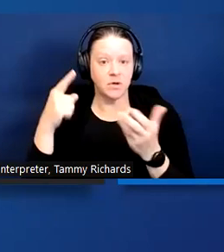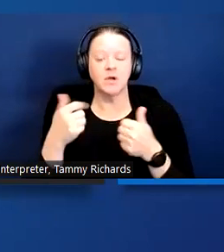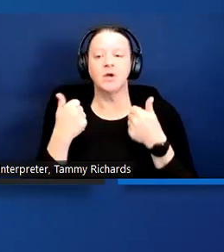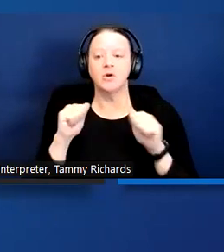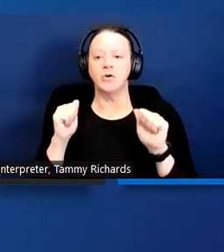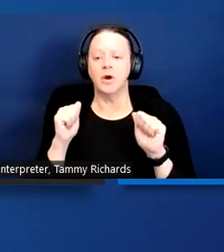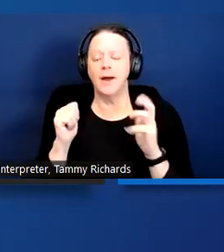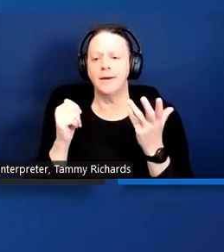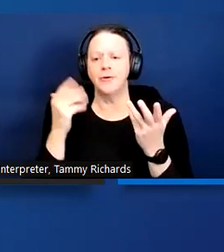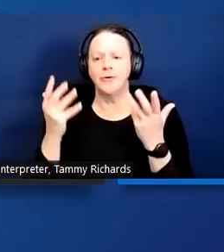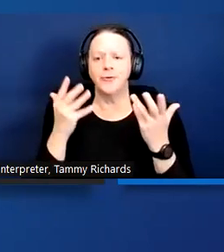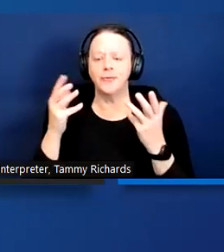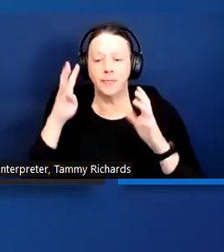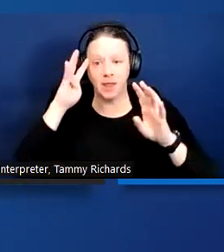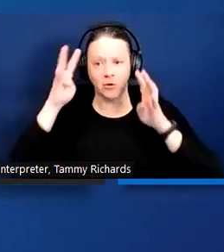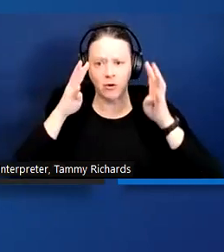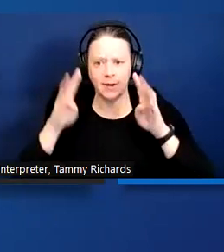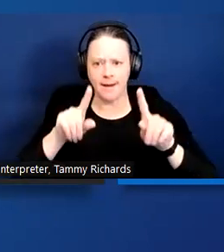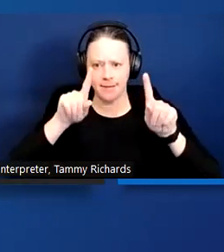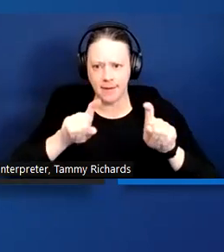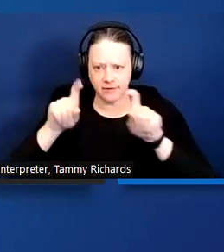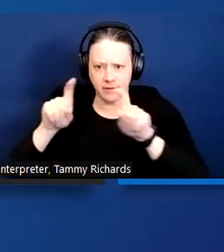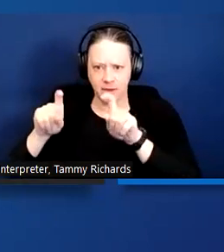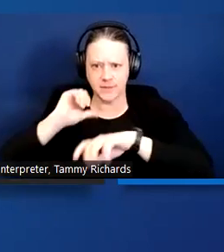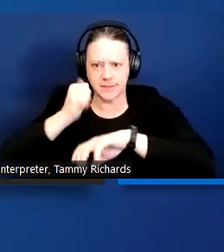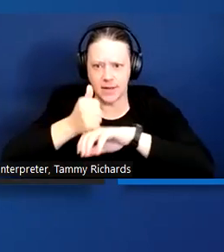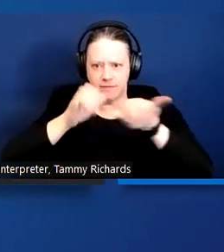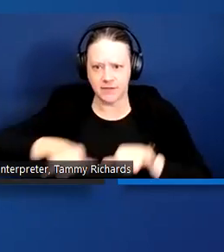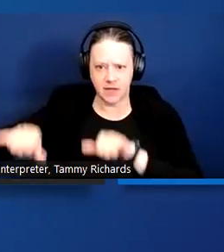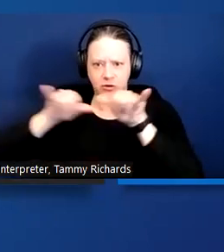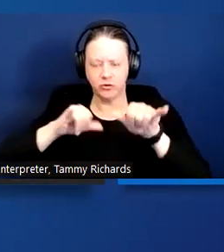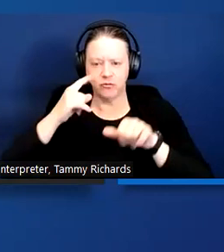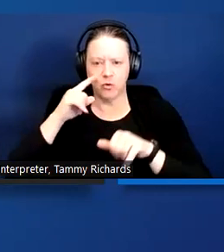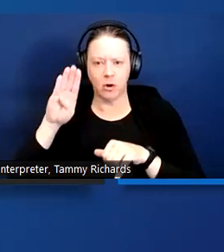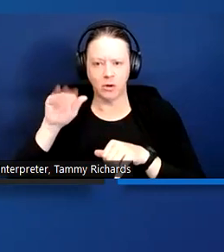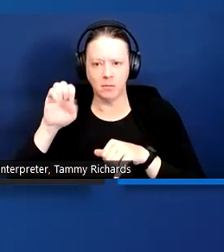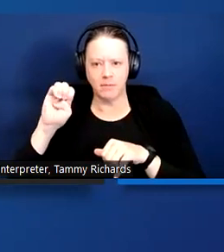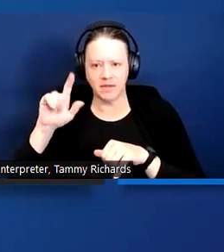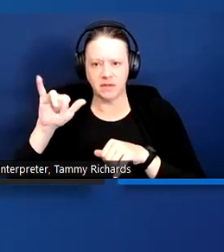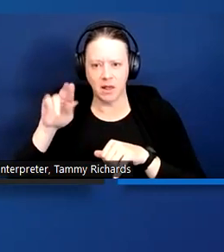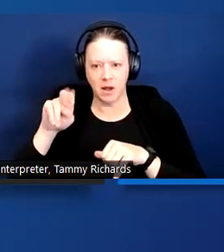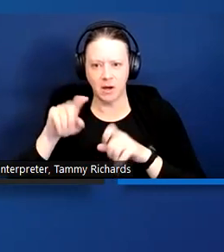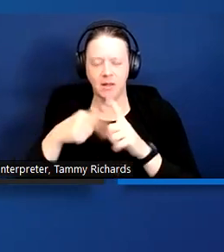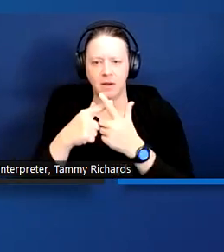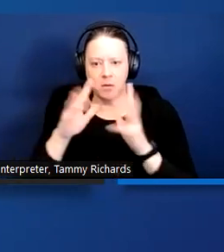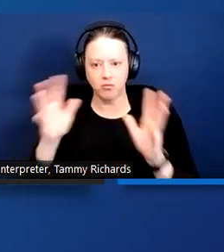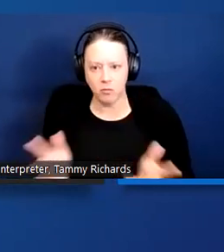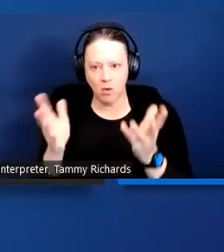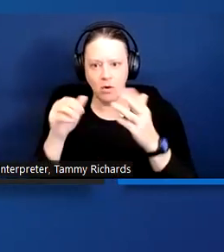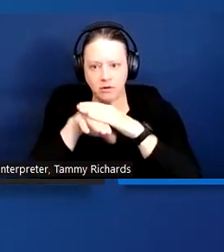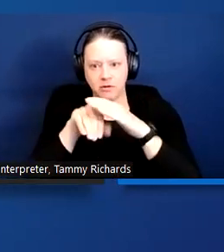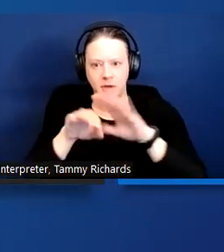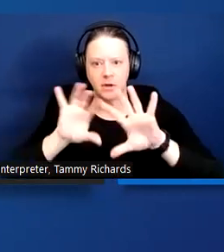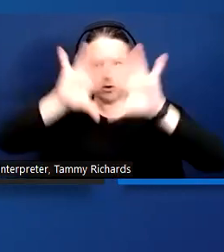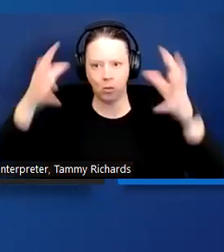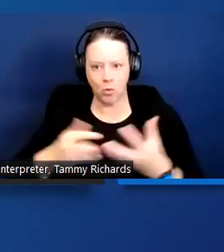create a testable set of standards to serve as a baseline and promote accessibility worldwide. So